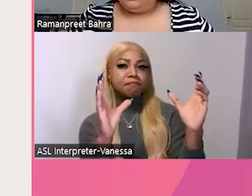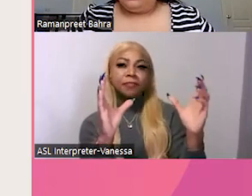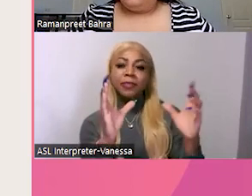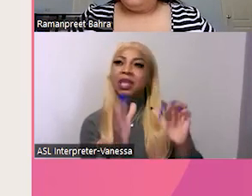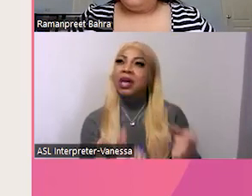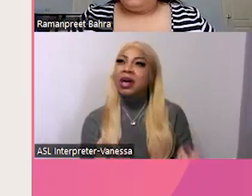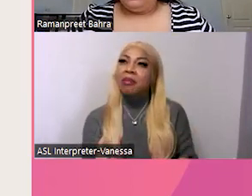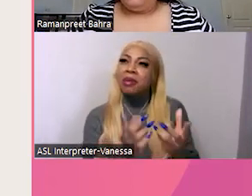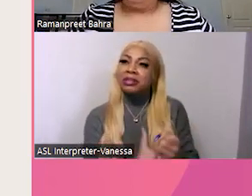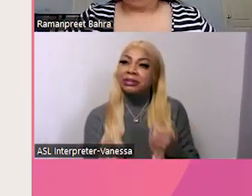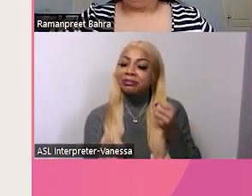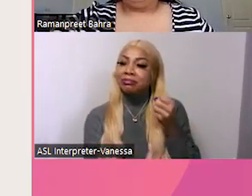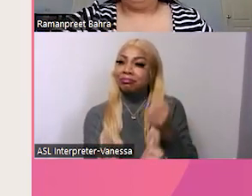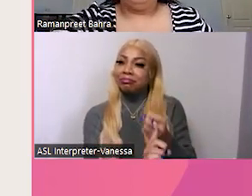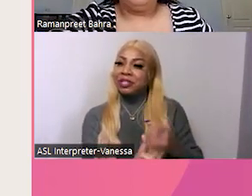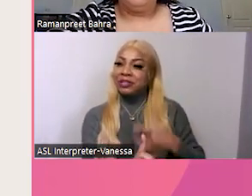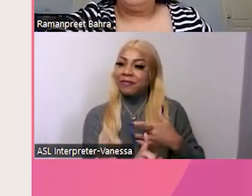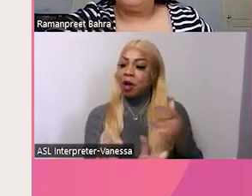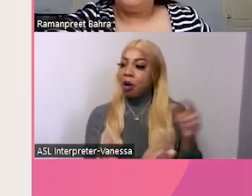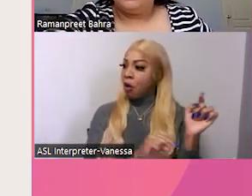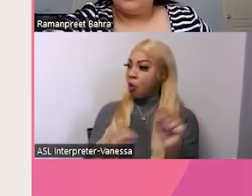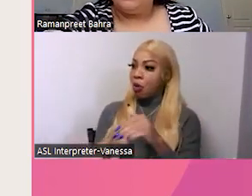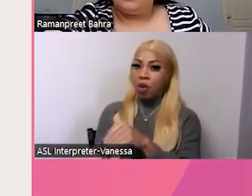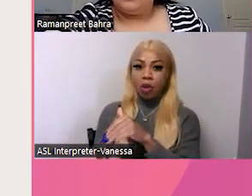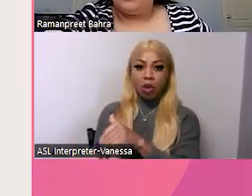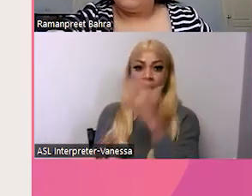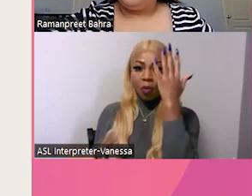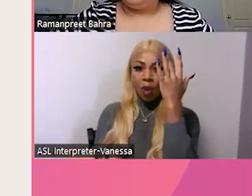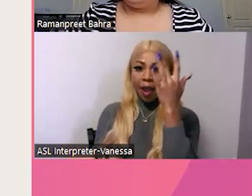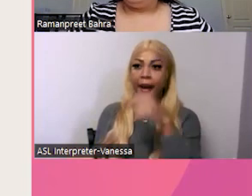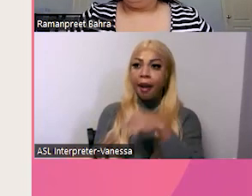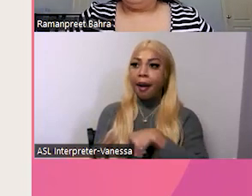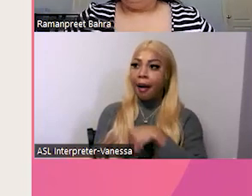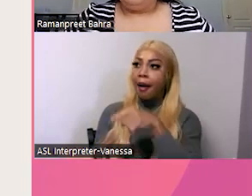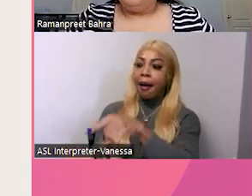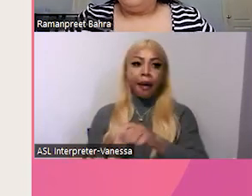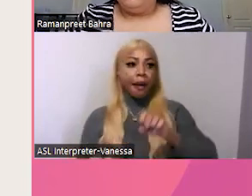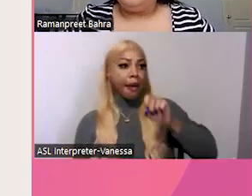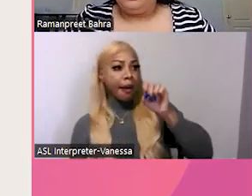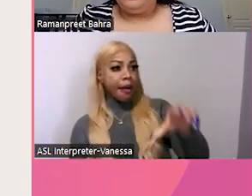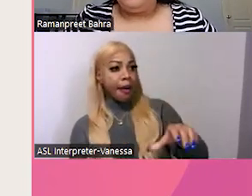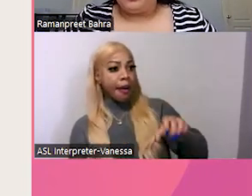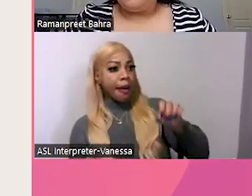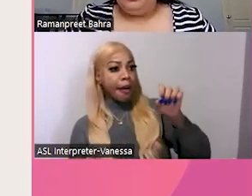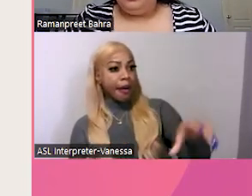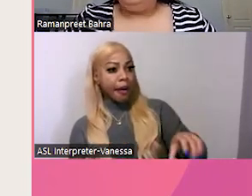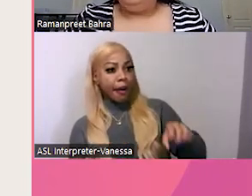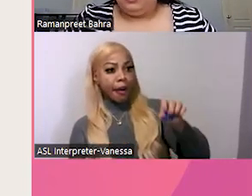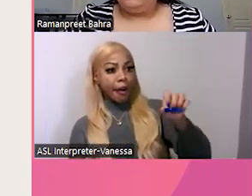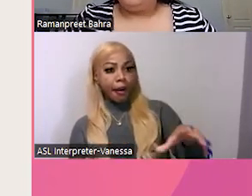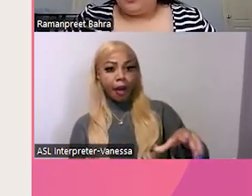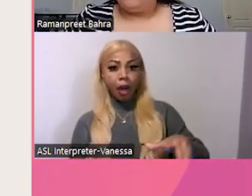impacting it would feel to say go to a doctor's office and be reminded that you are considered morbidly